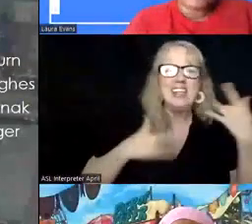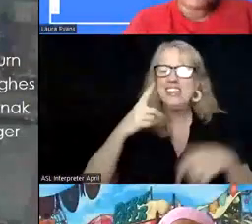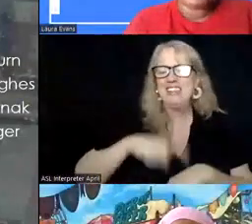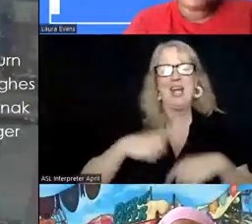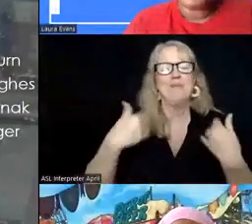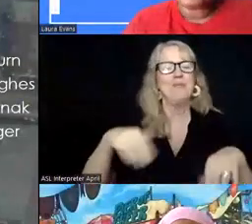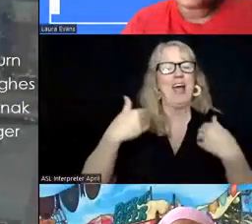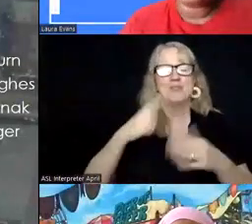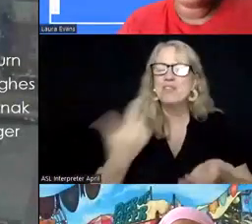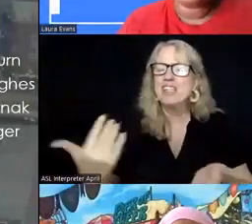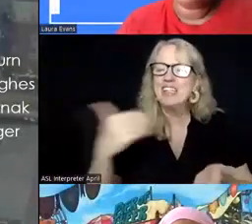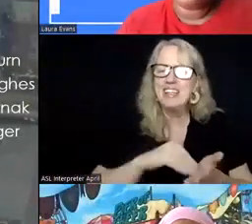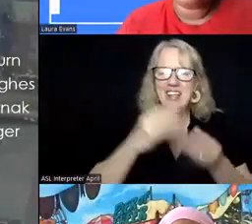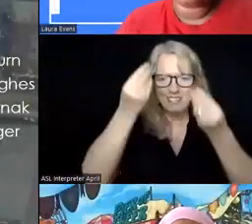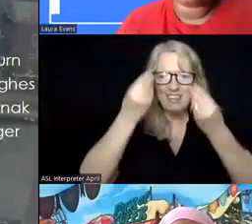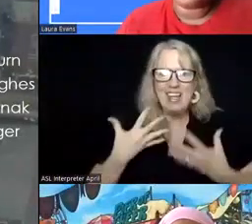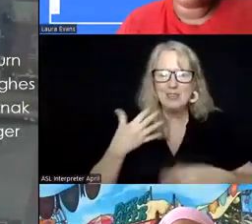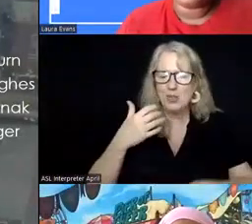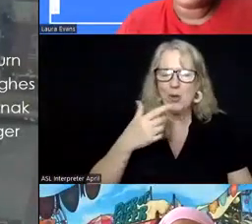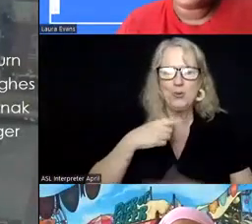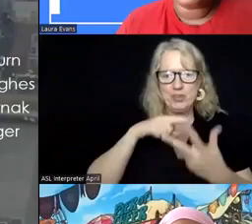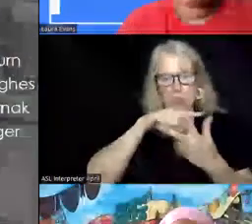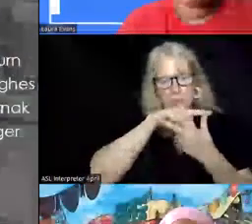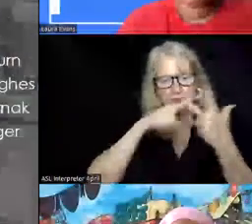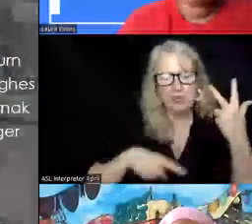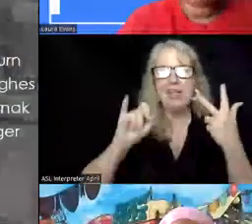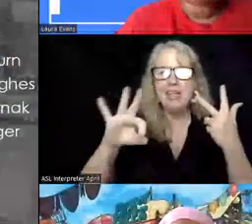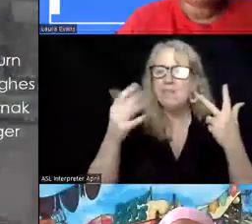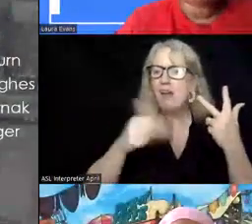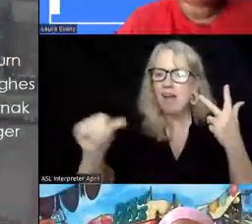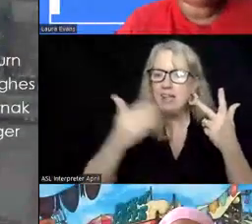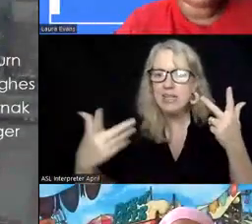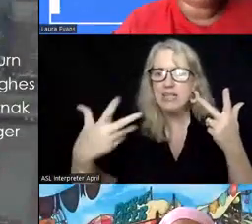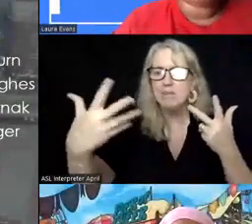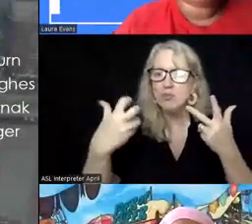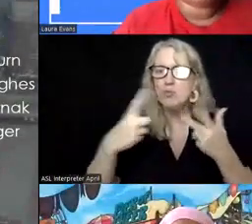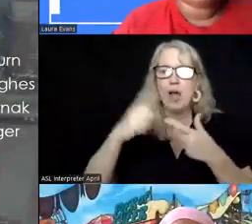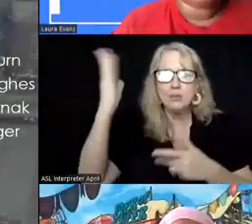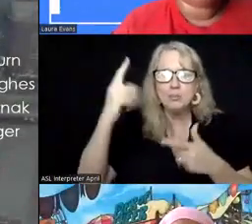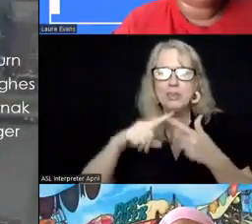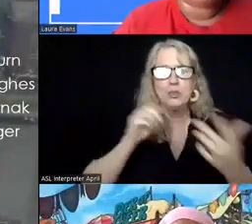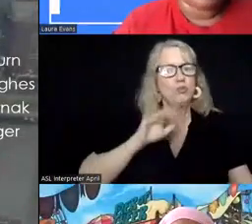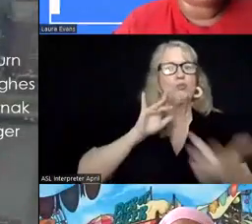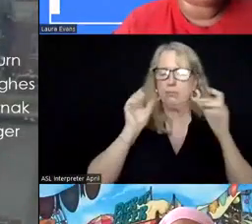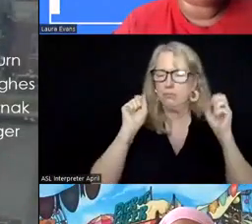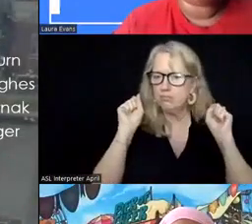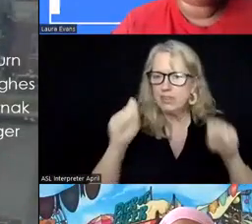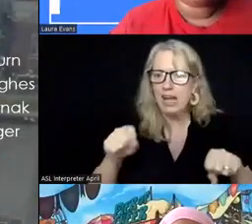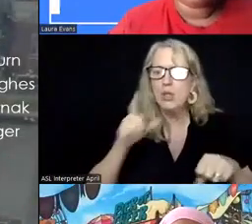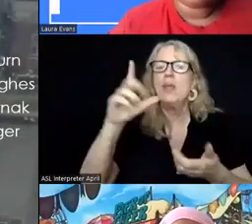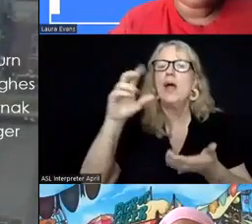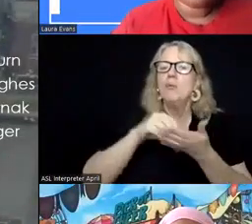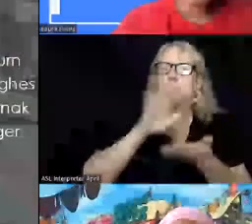So again, let us know any of those three pillars, any item. If you want to be a speaker, reach out because we can get you on the